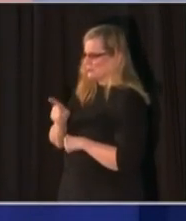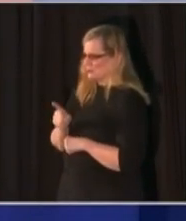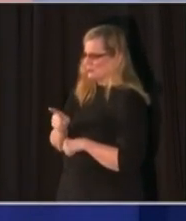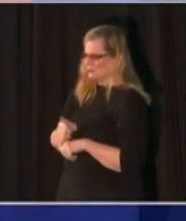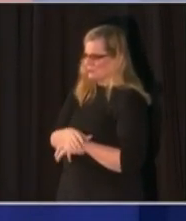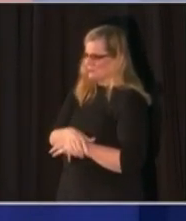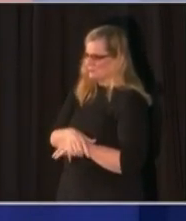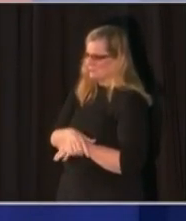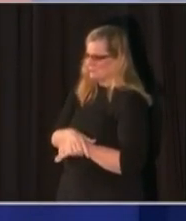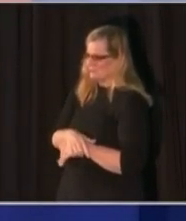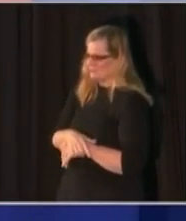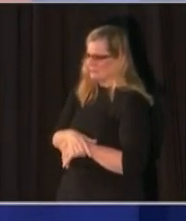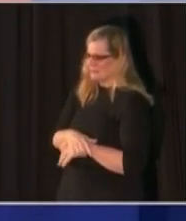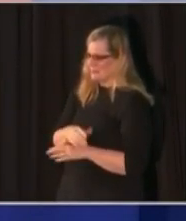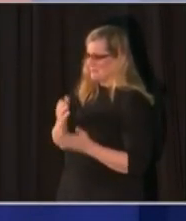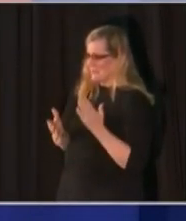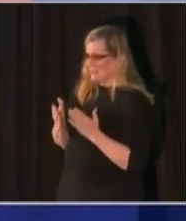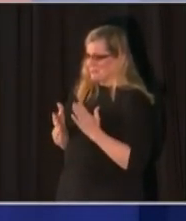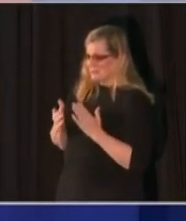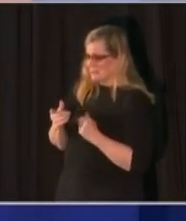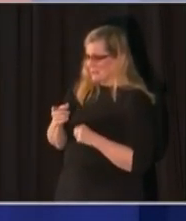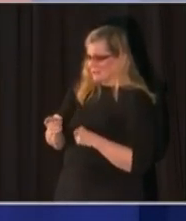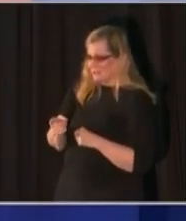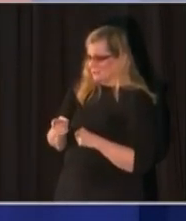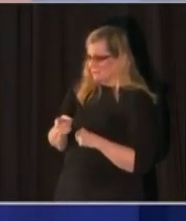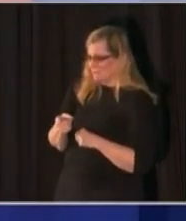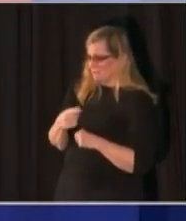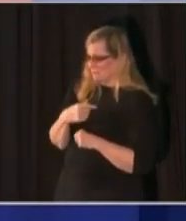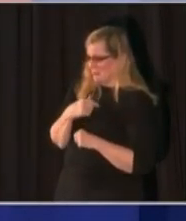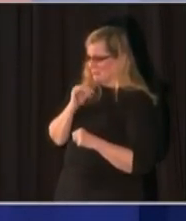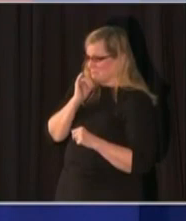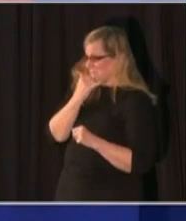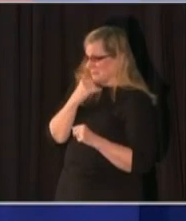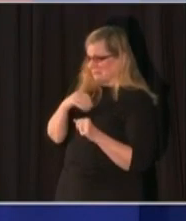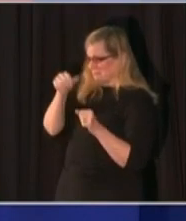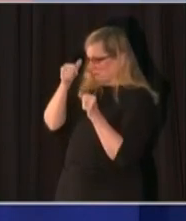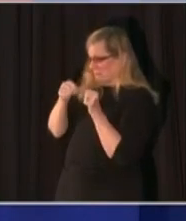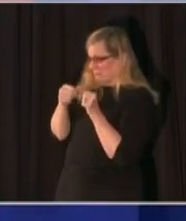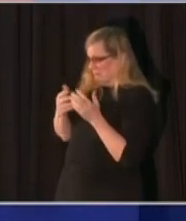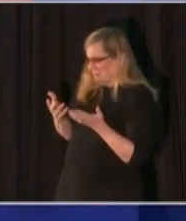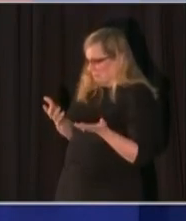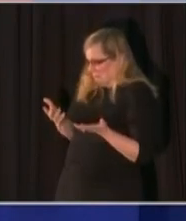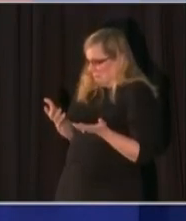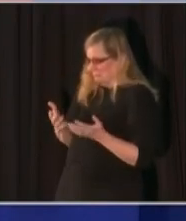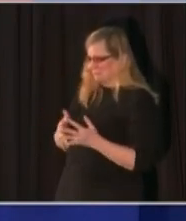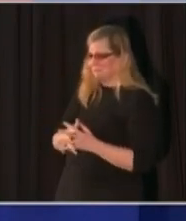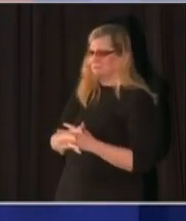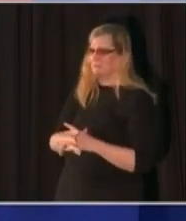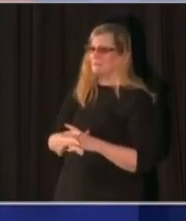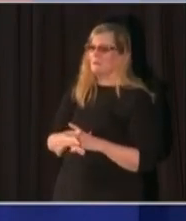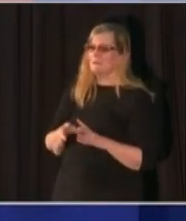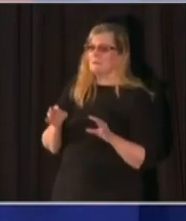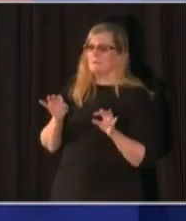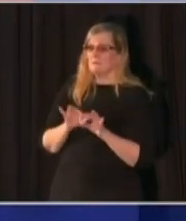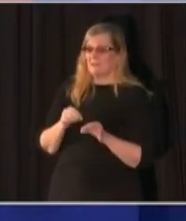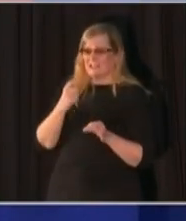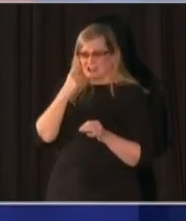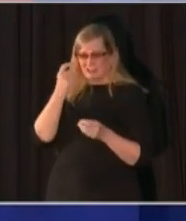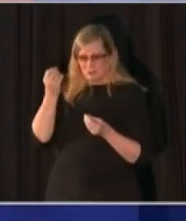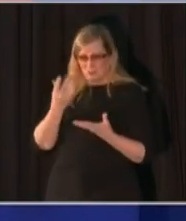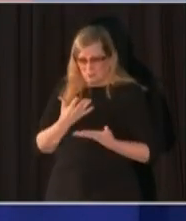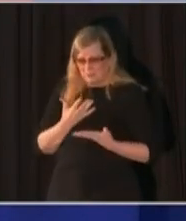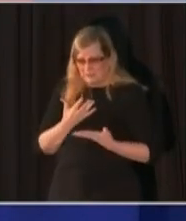and maybe I'm misremembering what I've heard from MPD, but that's what I last heard from the chief.